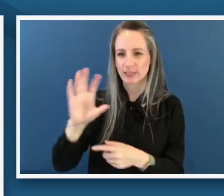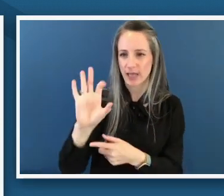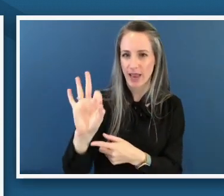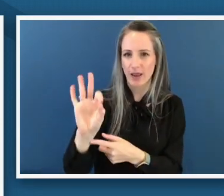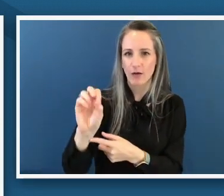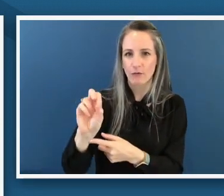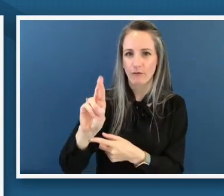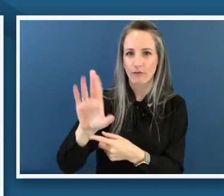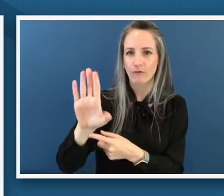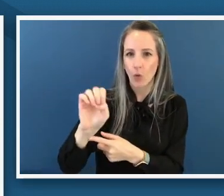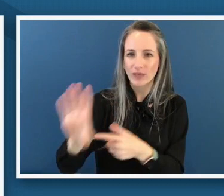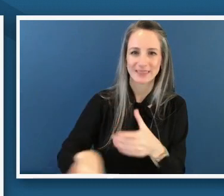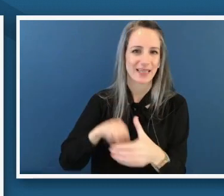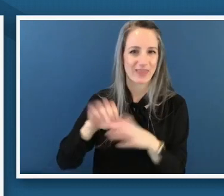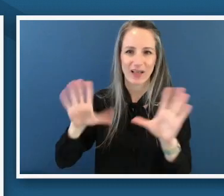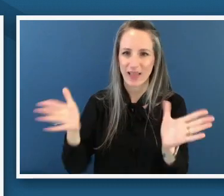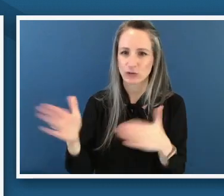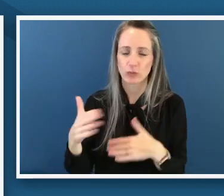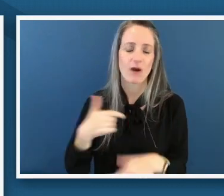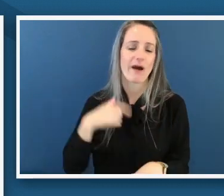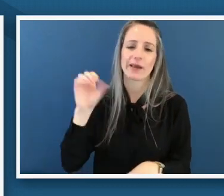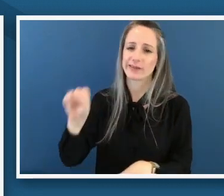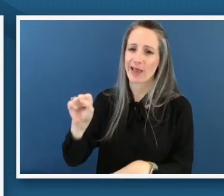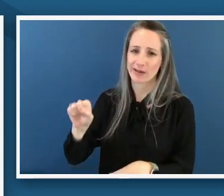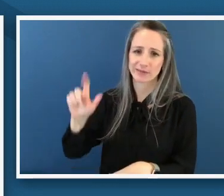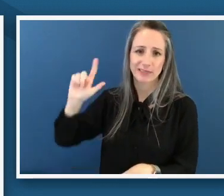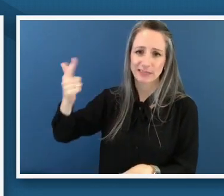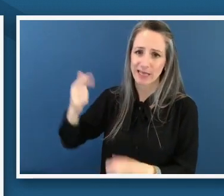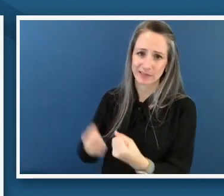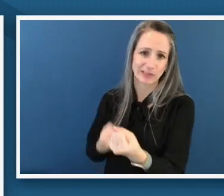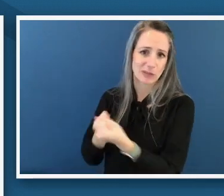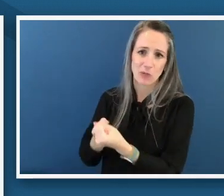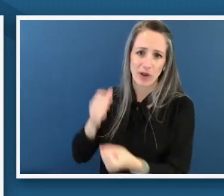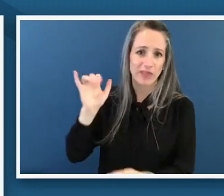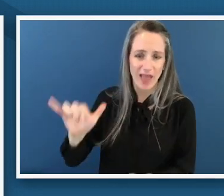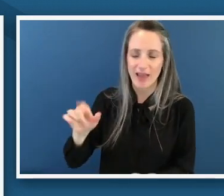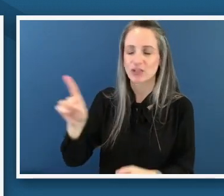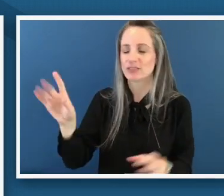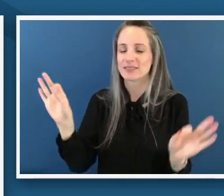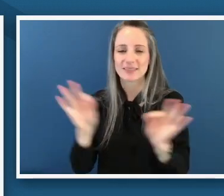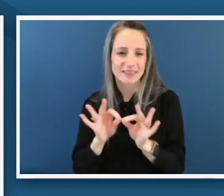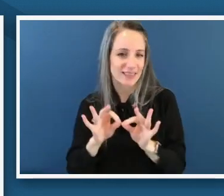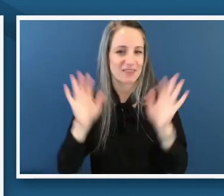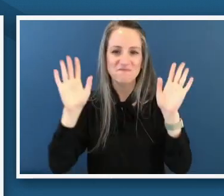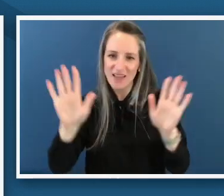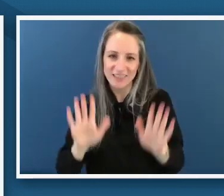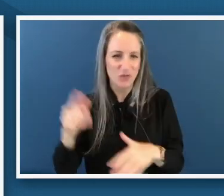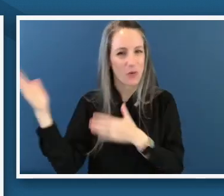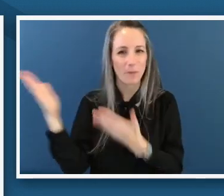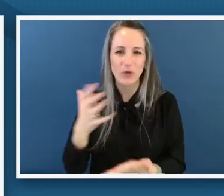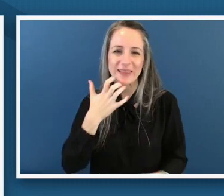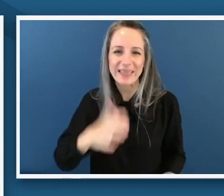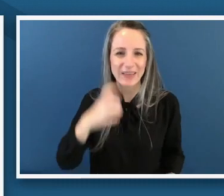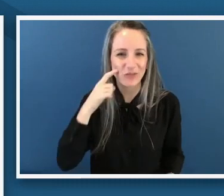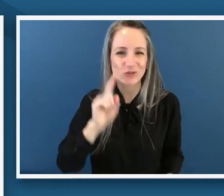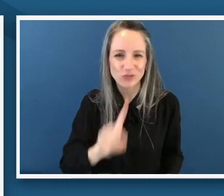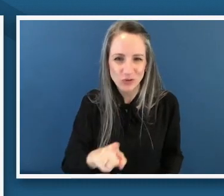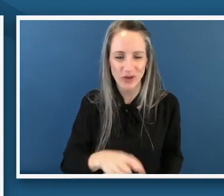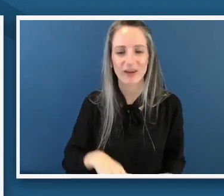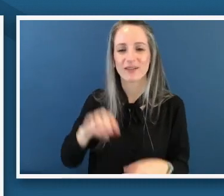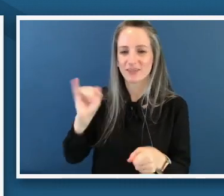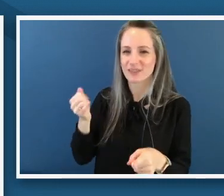attest to that. This lady is going to be bringing the heat today, and James as well. So just prepare yourselves for that. Now, the way